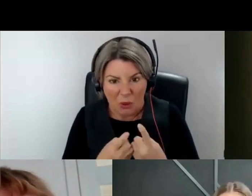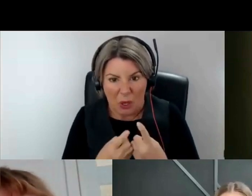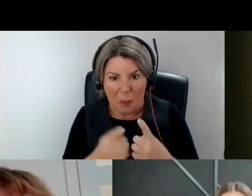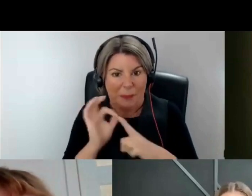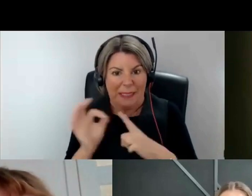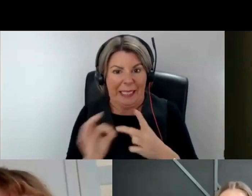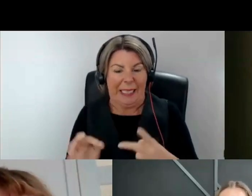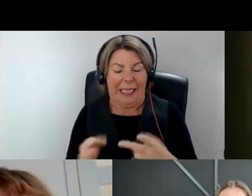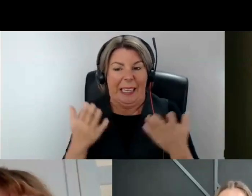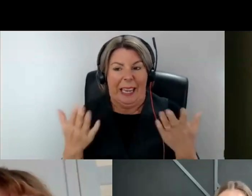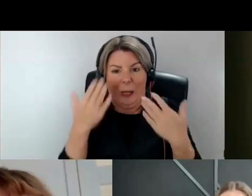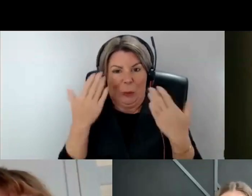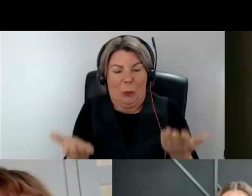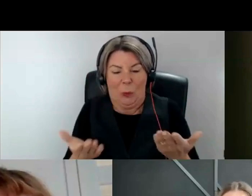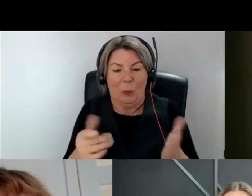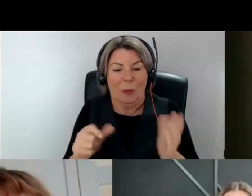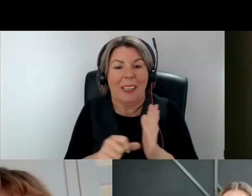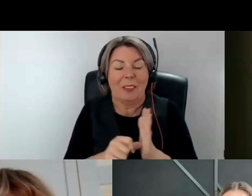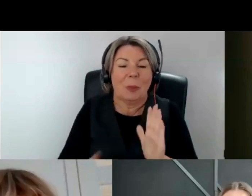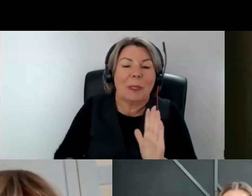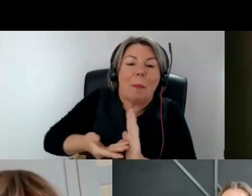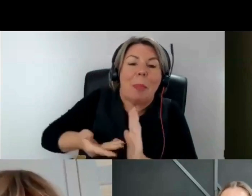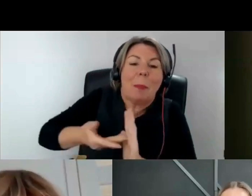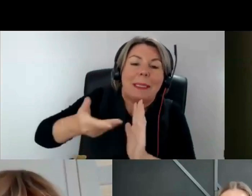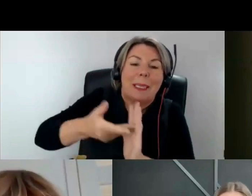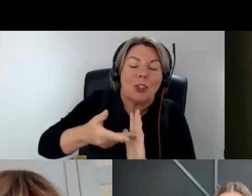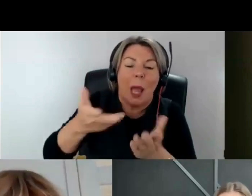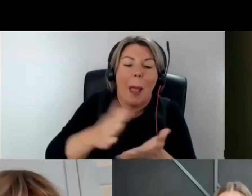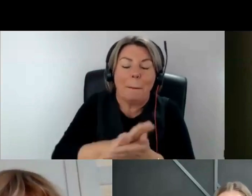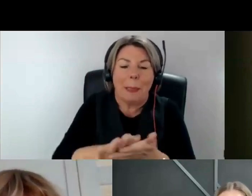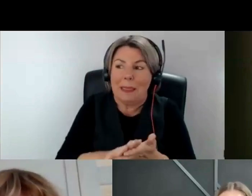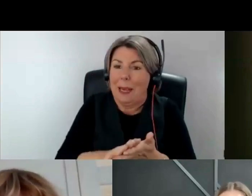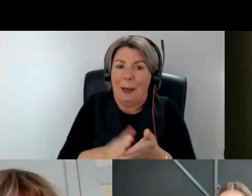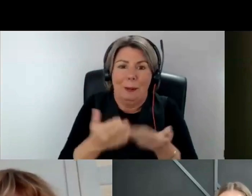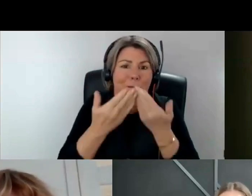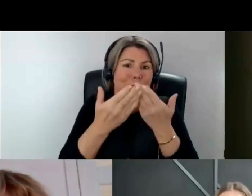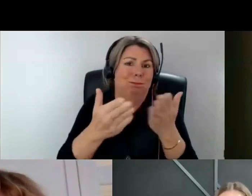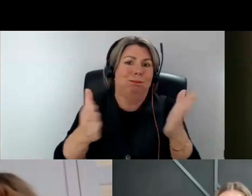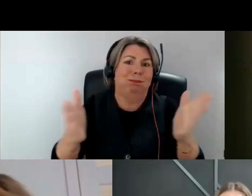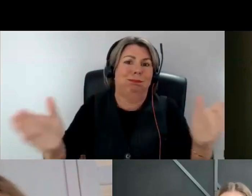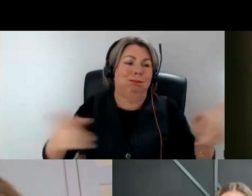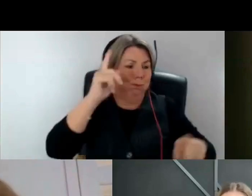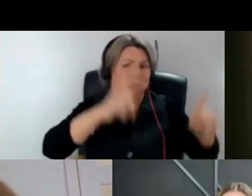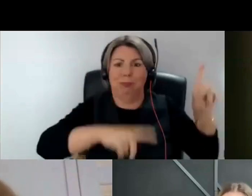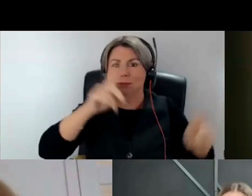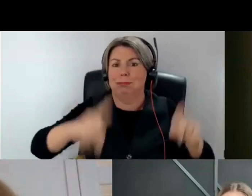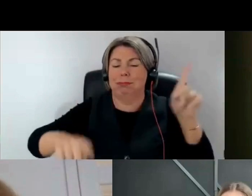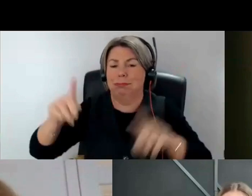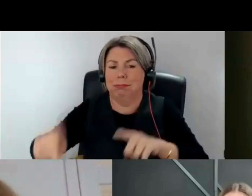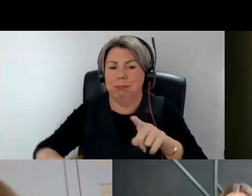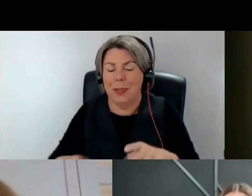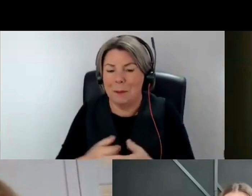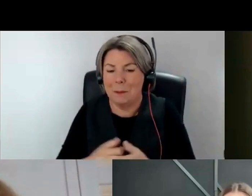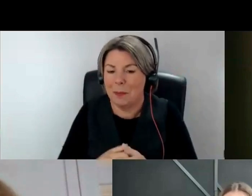because, this is a difficulty with supplementation, is that there's such a wide variety of types. And obviously